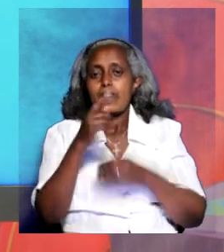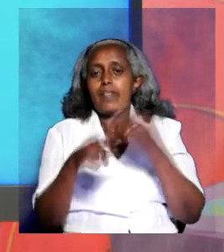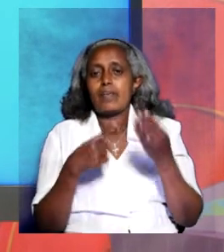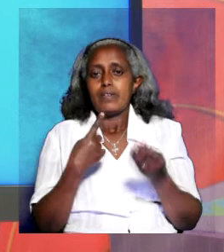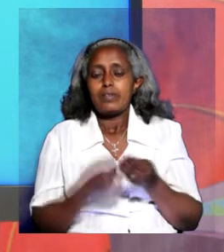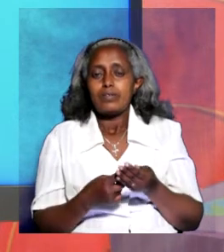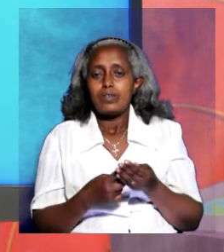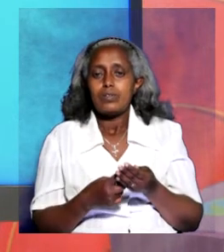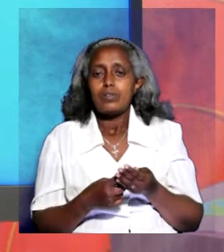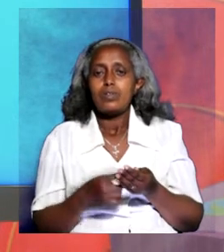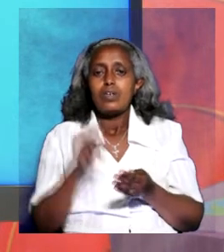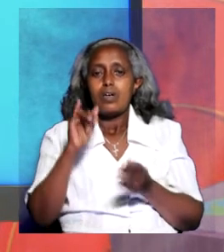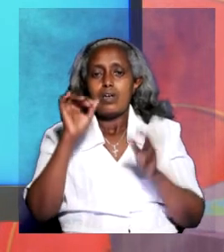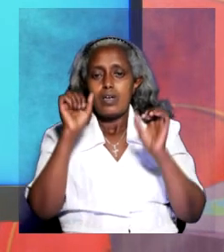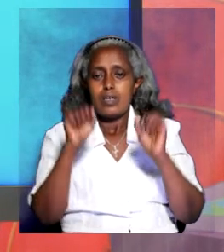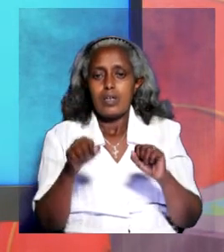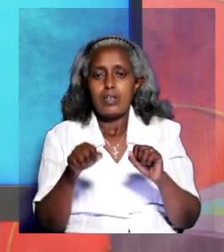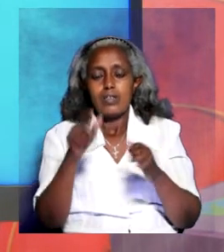Therefore, I can